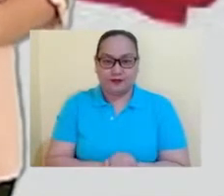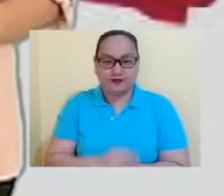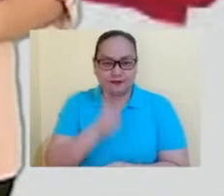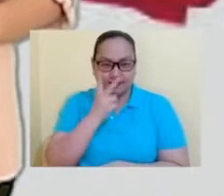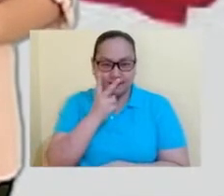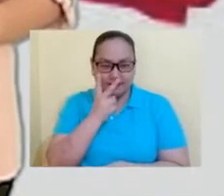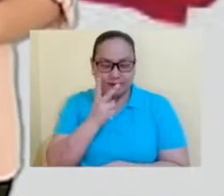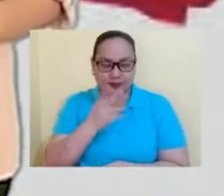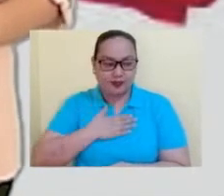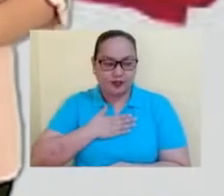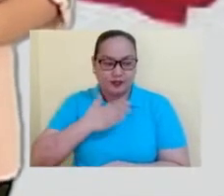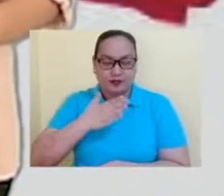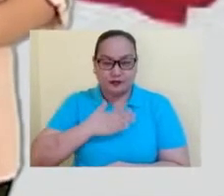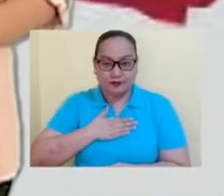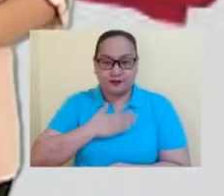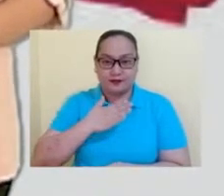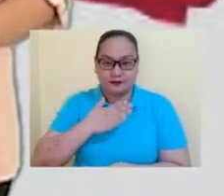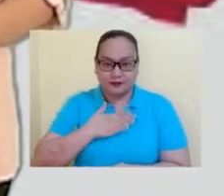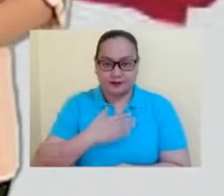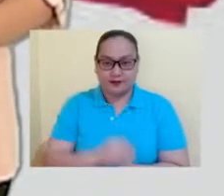2. Check for breathing.